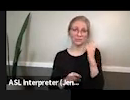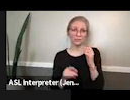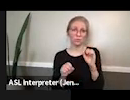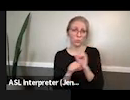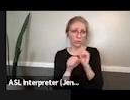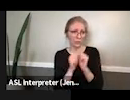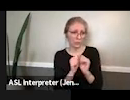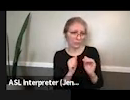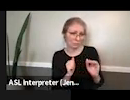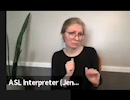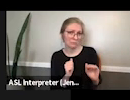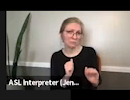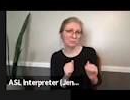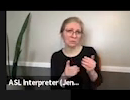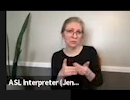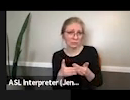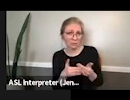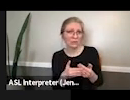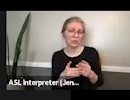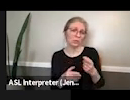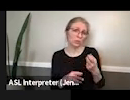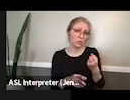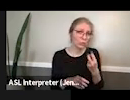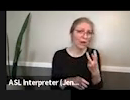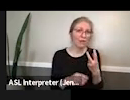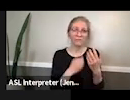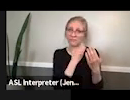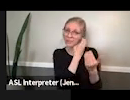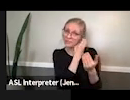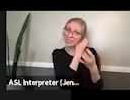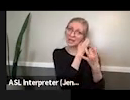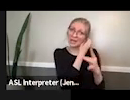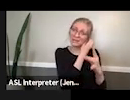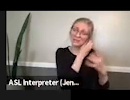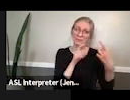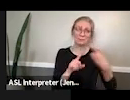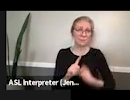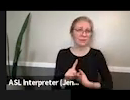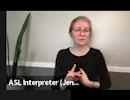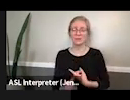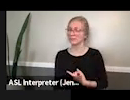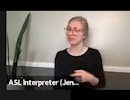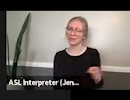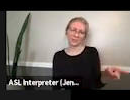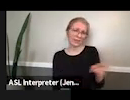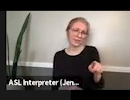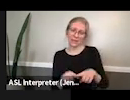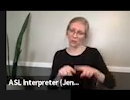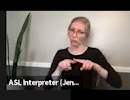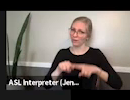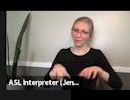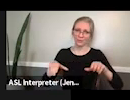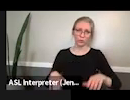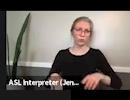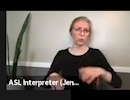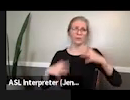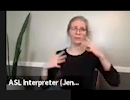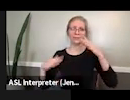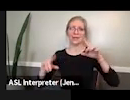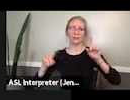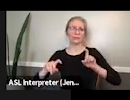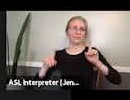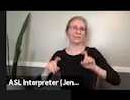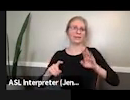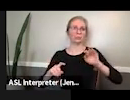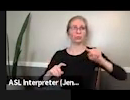kids, 12 months, 15 months, 18 months, they can't reliably do the sound booth test that we do, right? When they say, when you